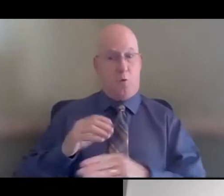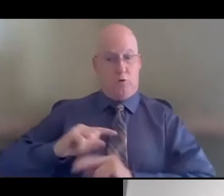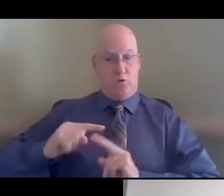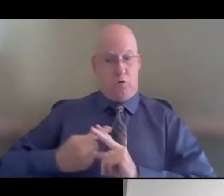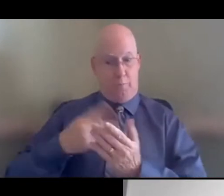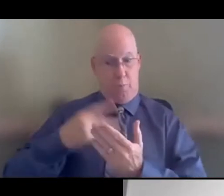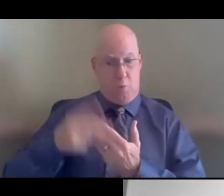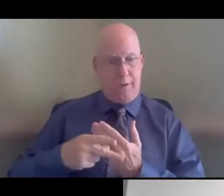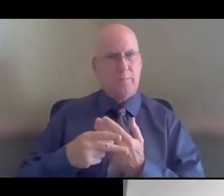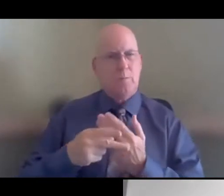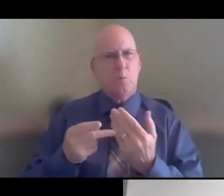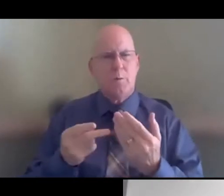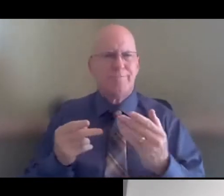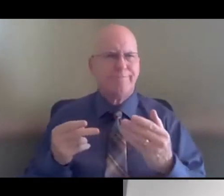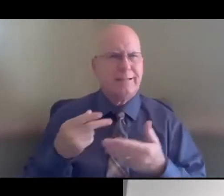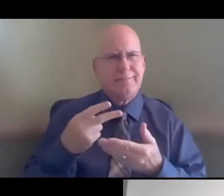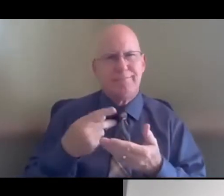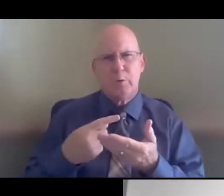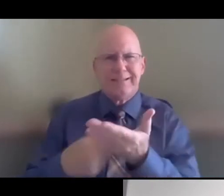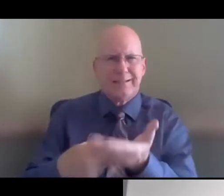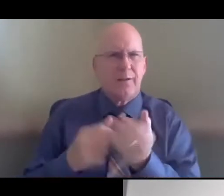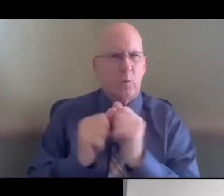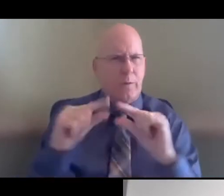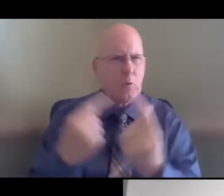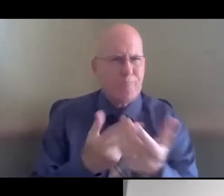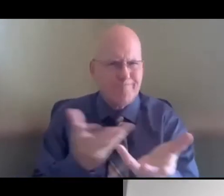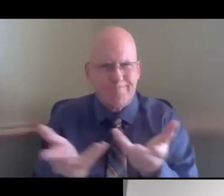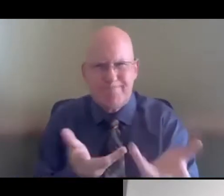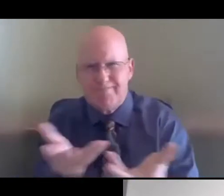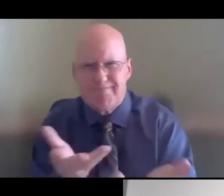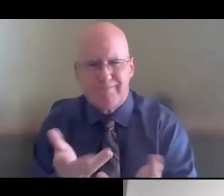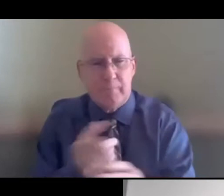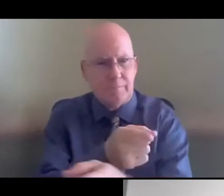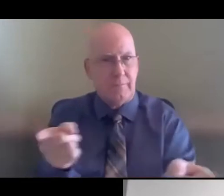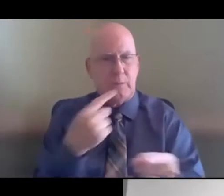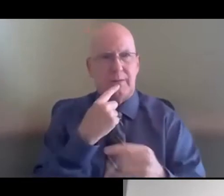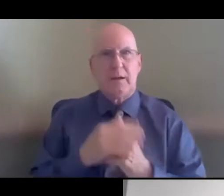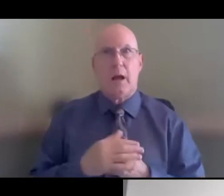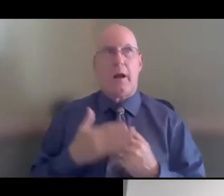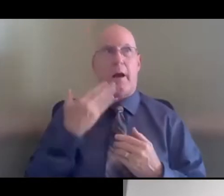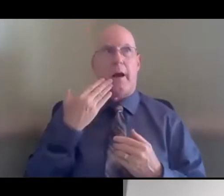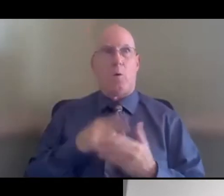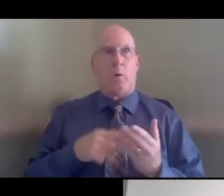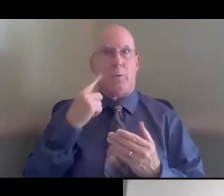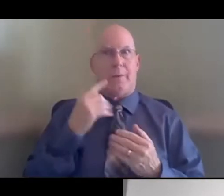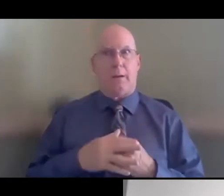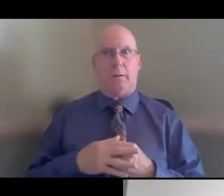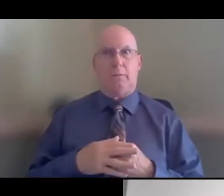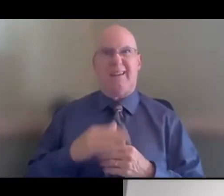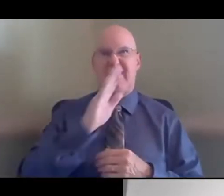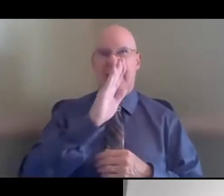groups and understanding. And one of the comments that resonates with me still is that people were like, I don't know what to think since this was